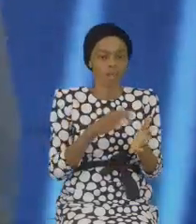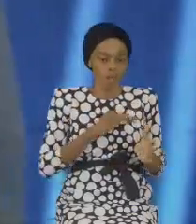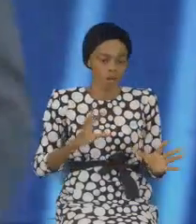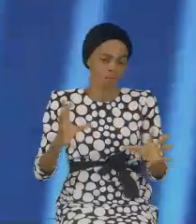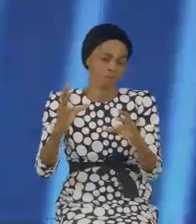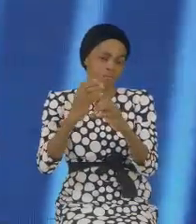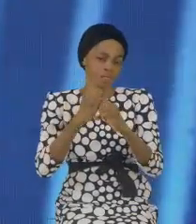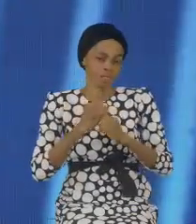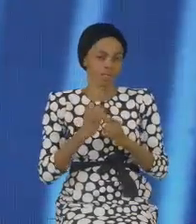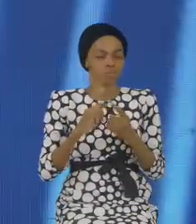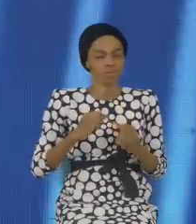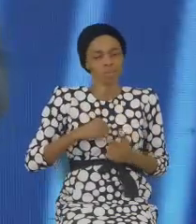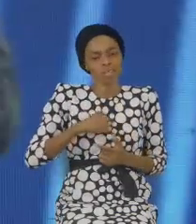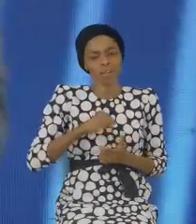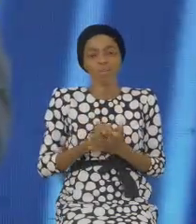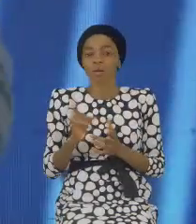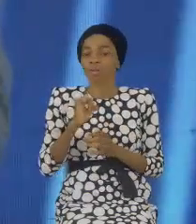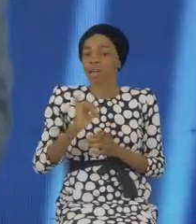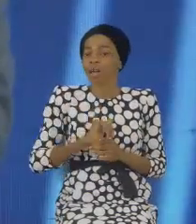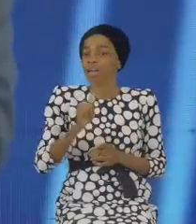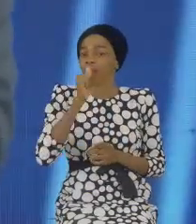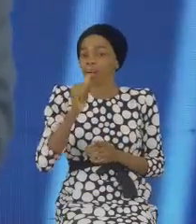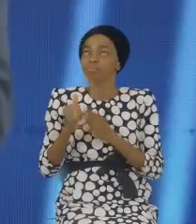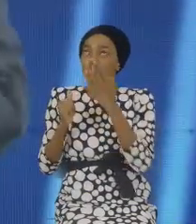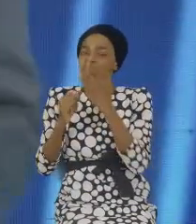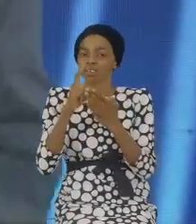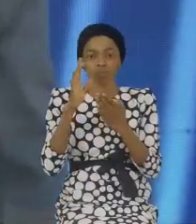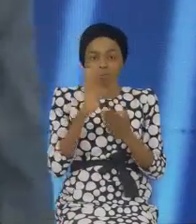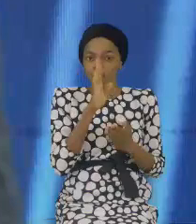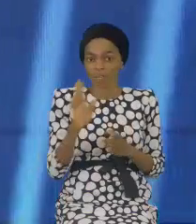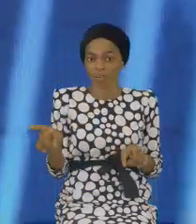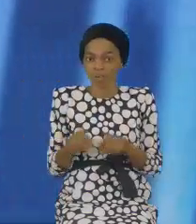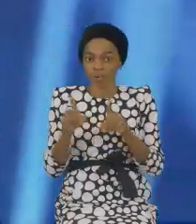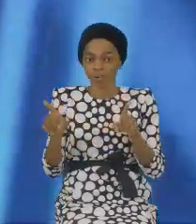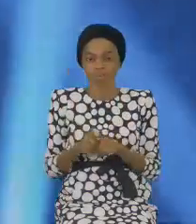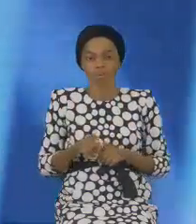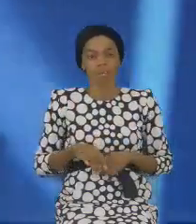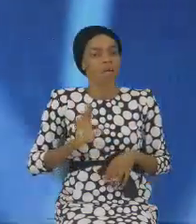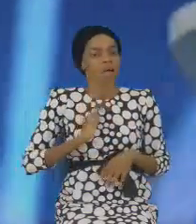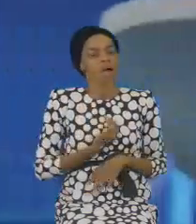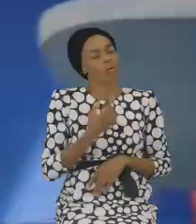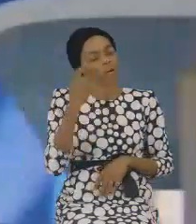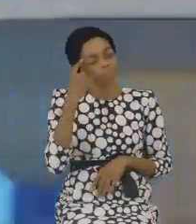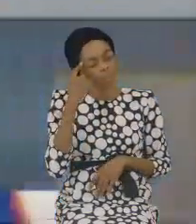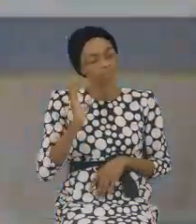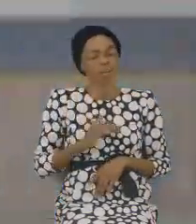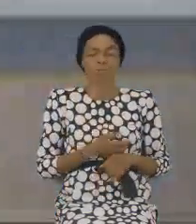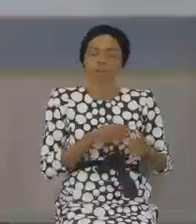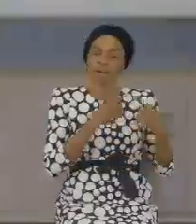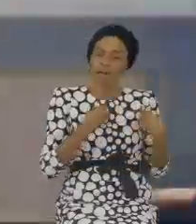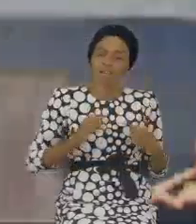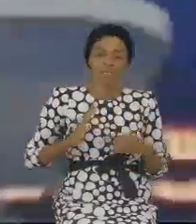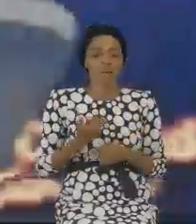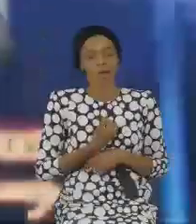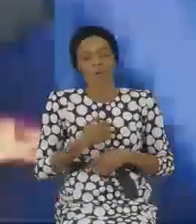unto myself, so that where I am, there ye may be also. Our mind, our heart, our